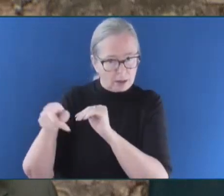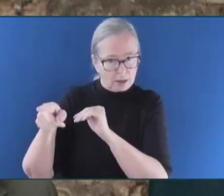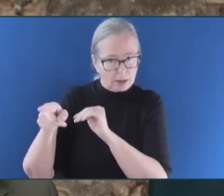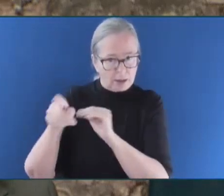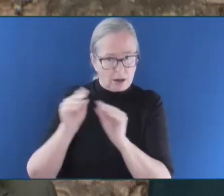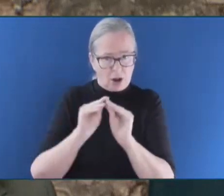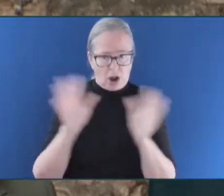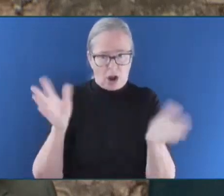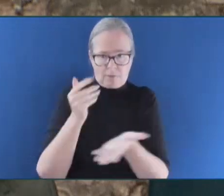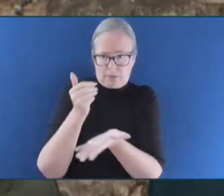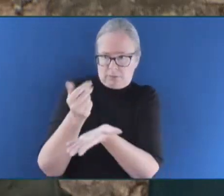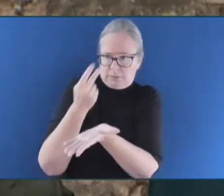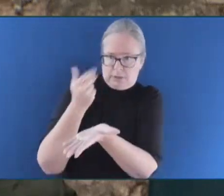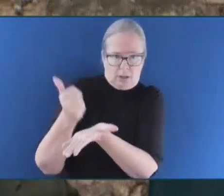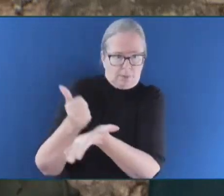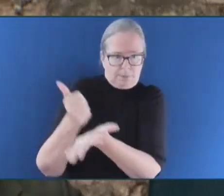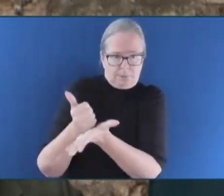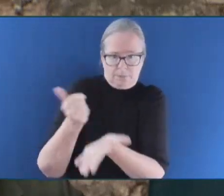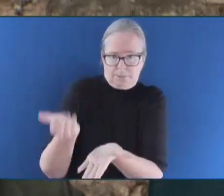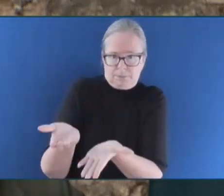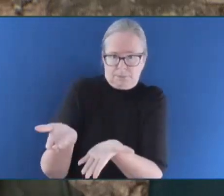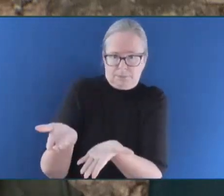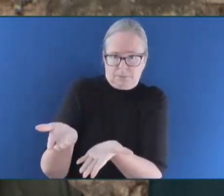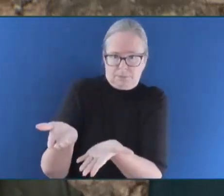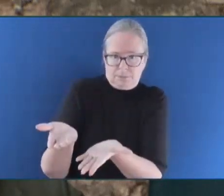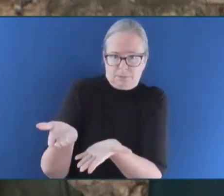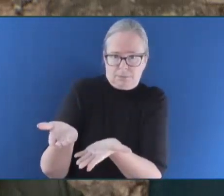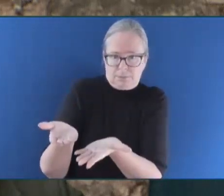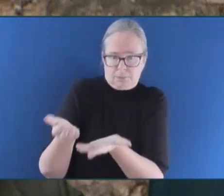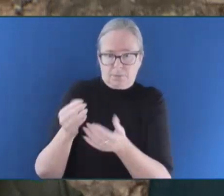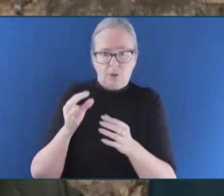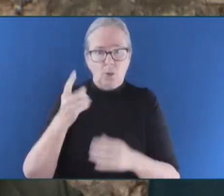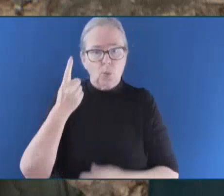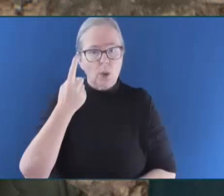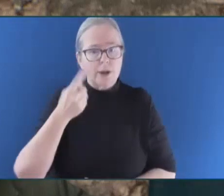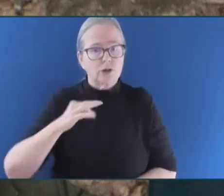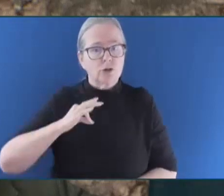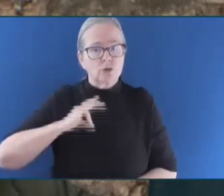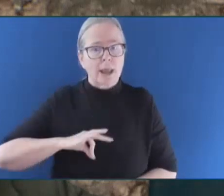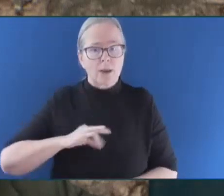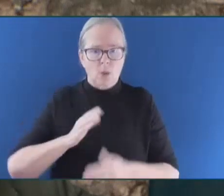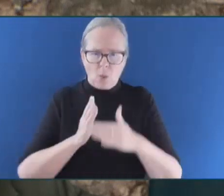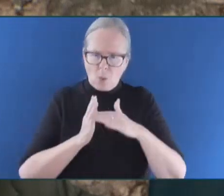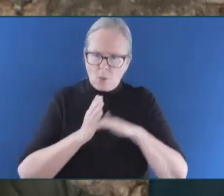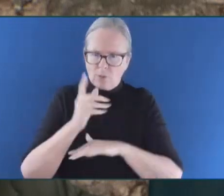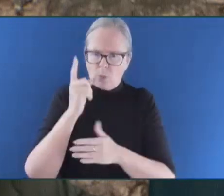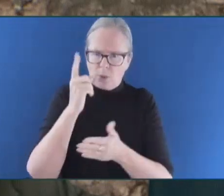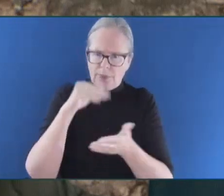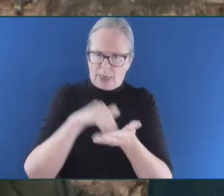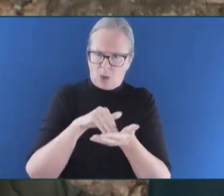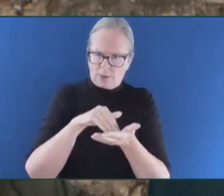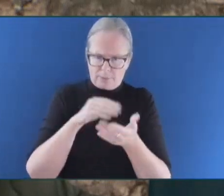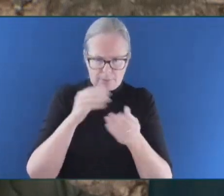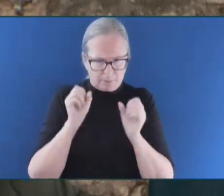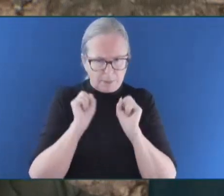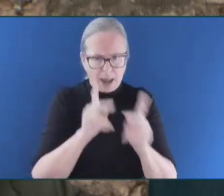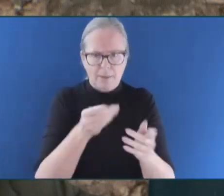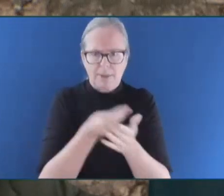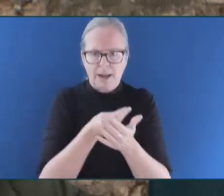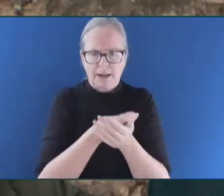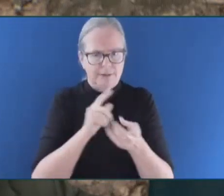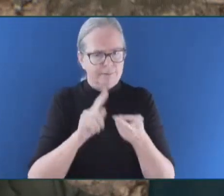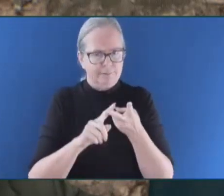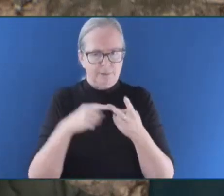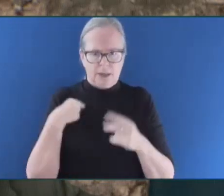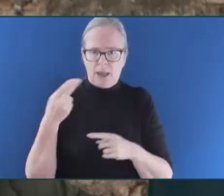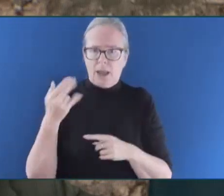over $1,000 back into people's pockets. The hydro credit put $100 back into people's pockets. You know, you have to ask,